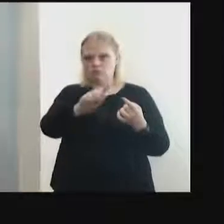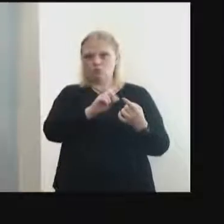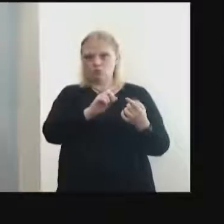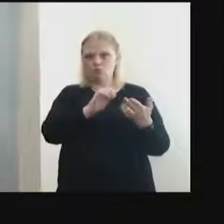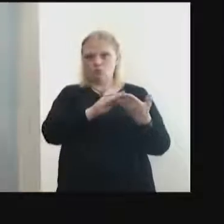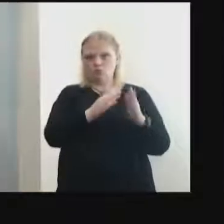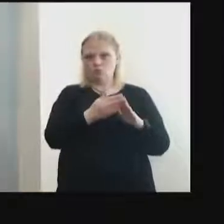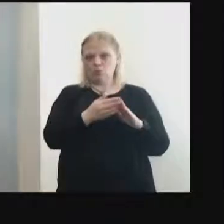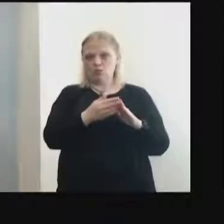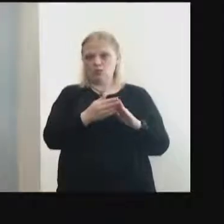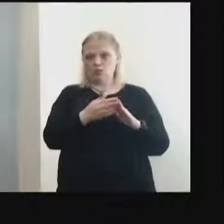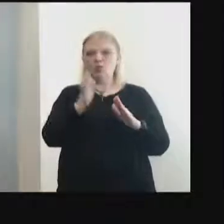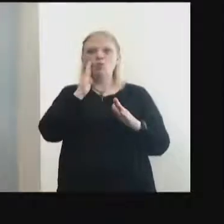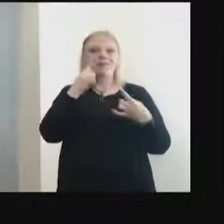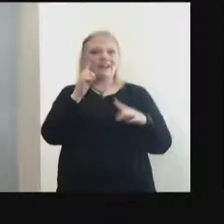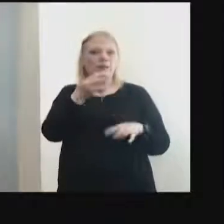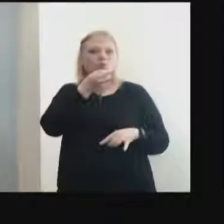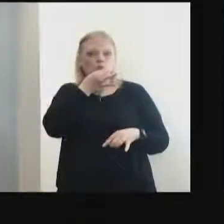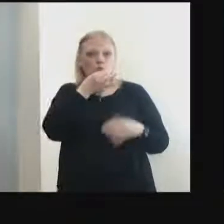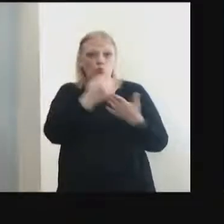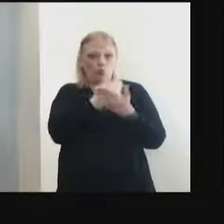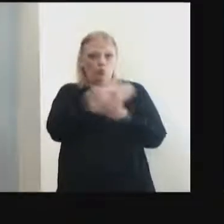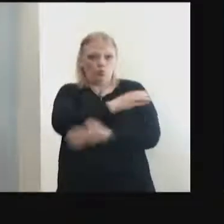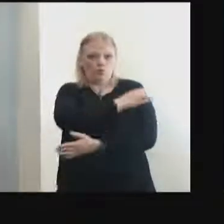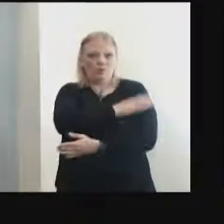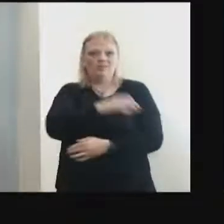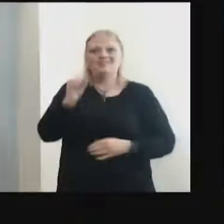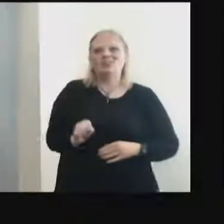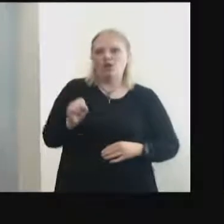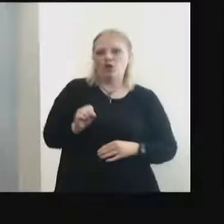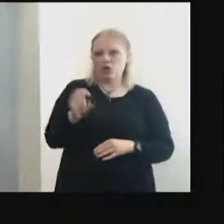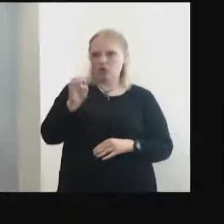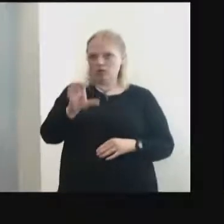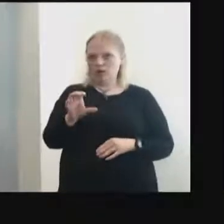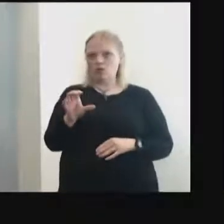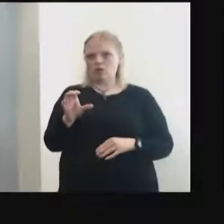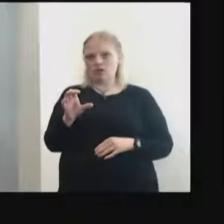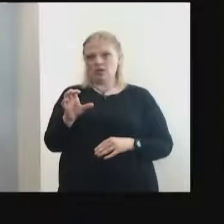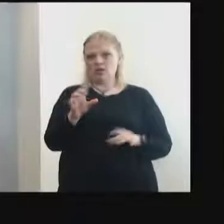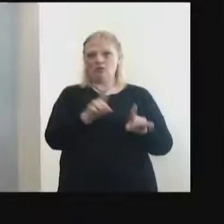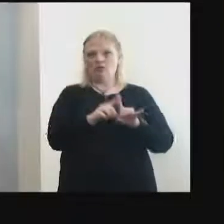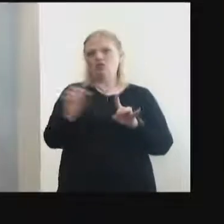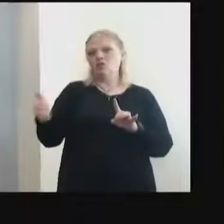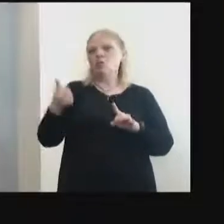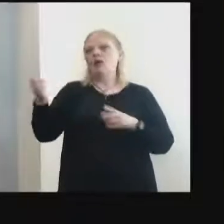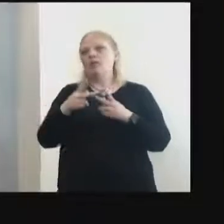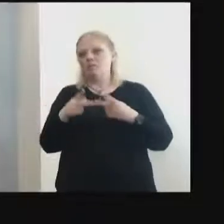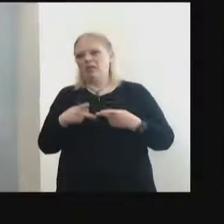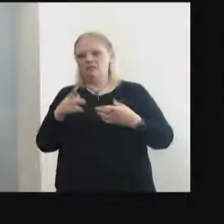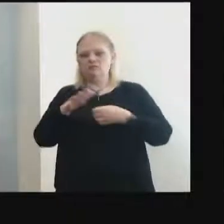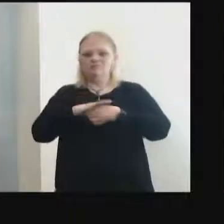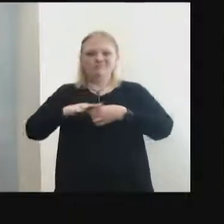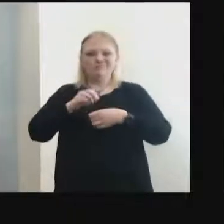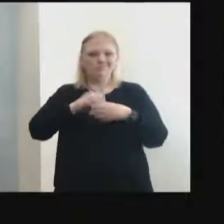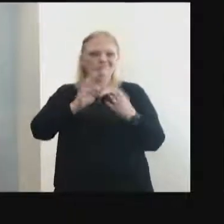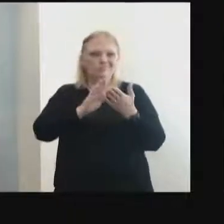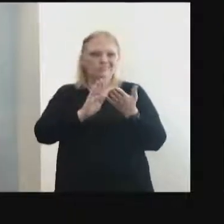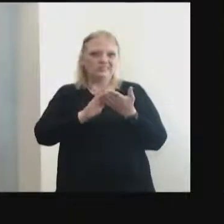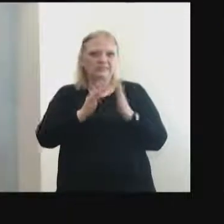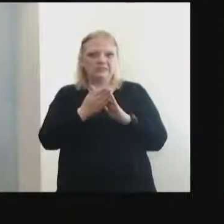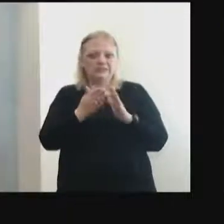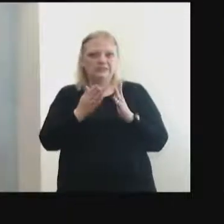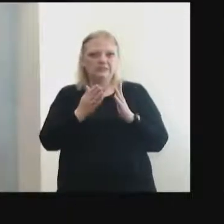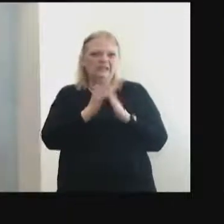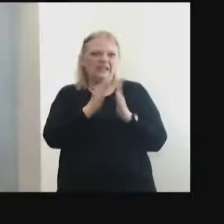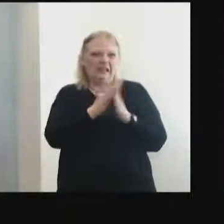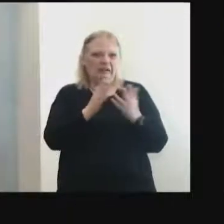soon new pop-up clinics in southern Erie County and in addition other places in the city. So please, pay attention.